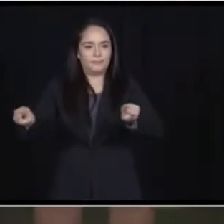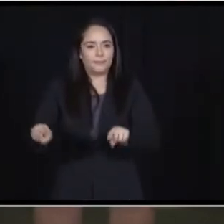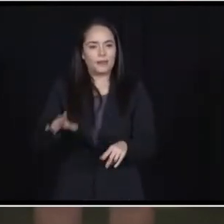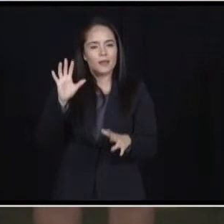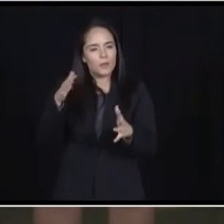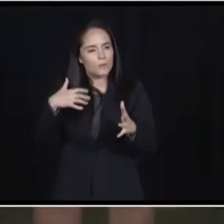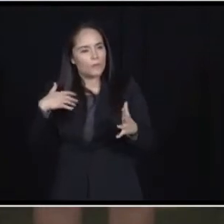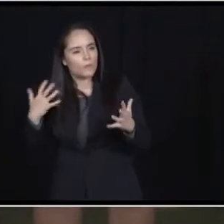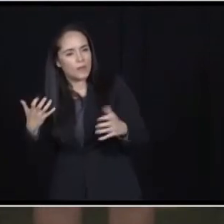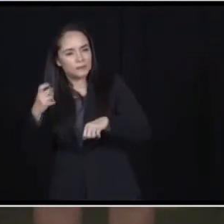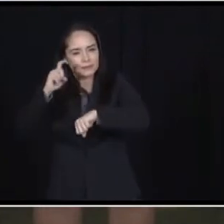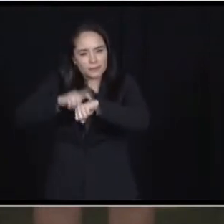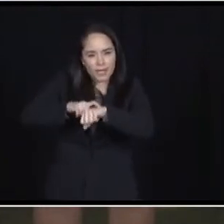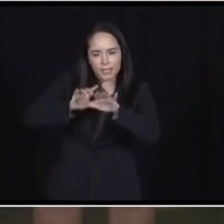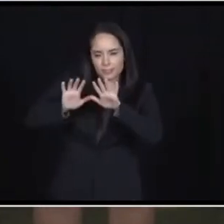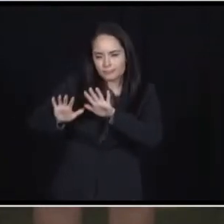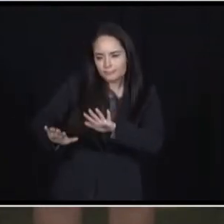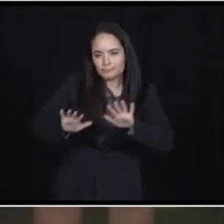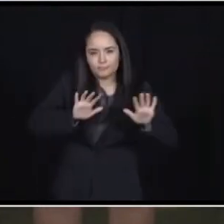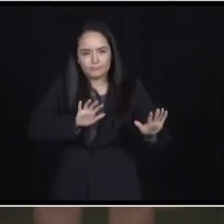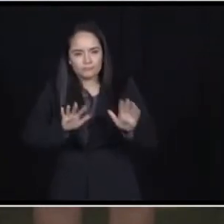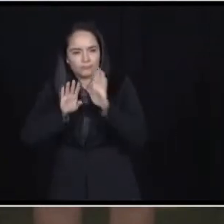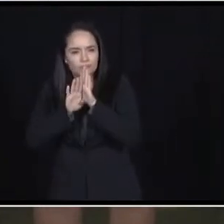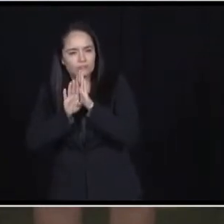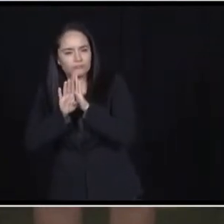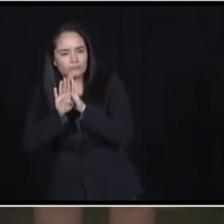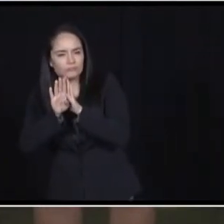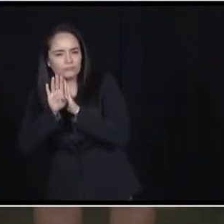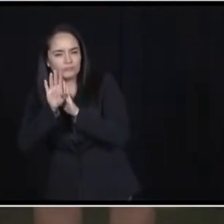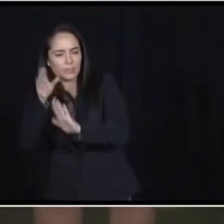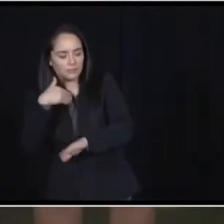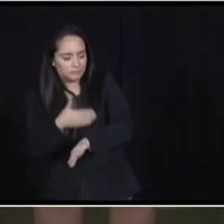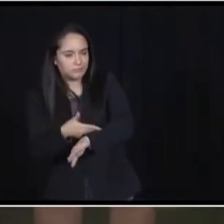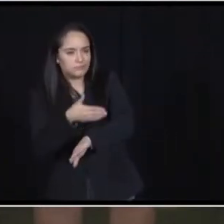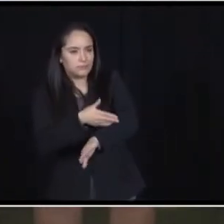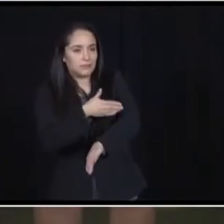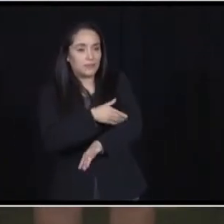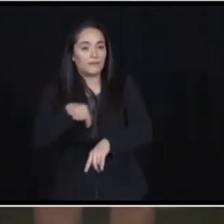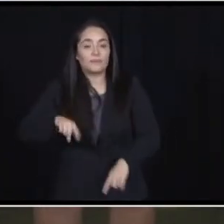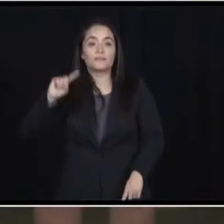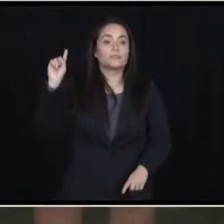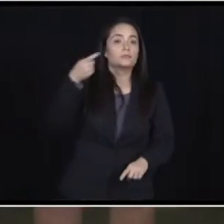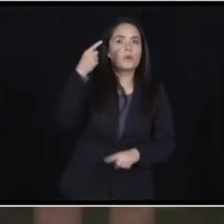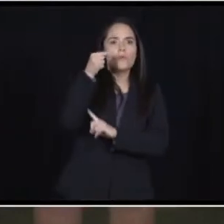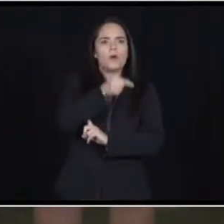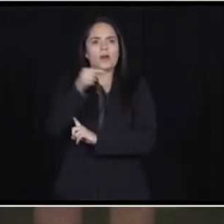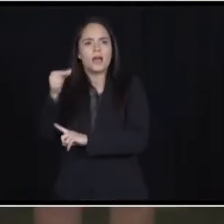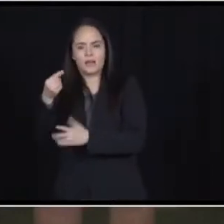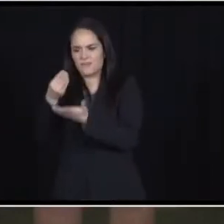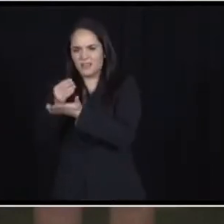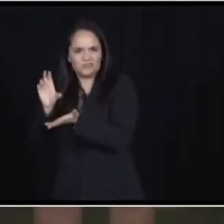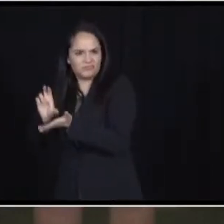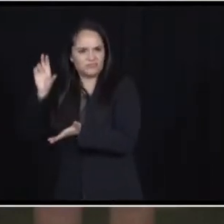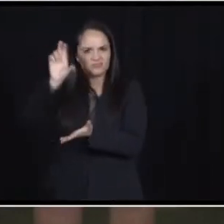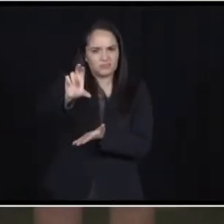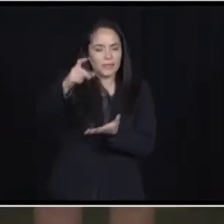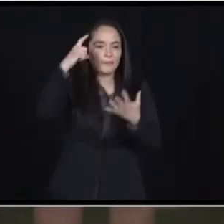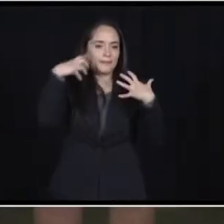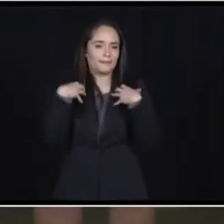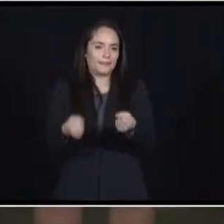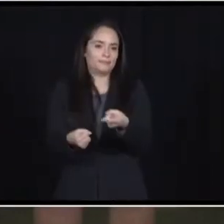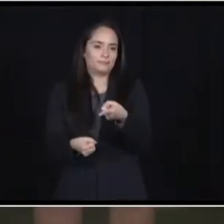an historic investment in mental health and addictions. But we're starting to see the results already with collaboration between different service